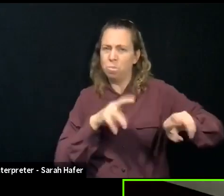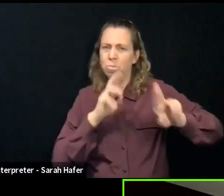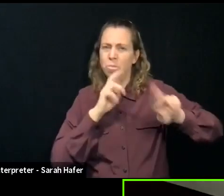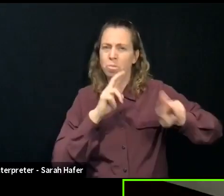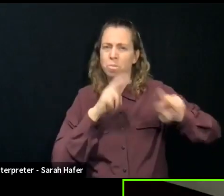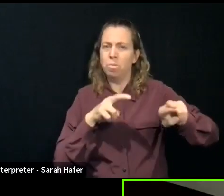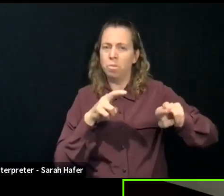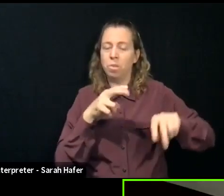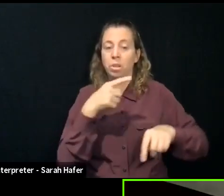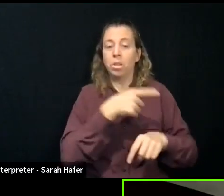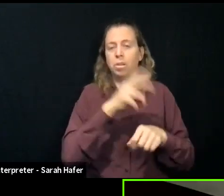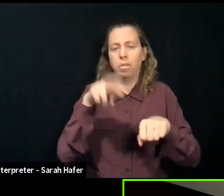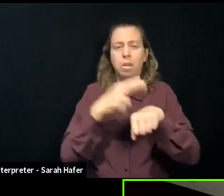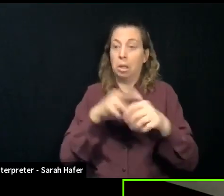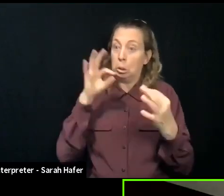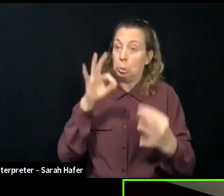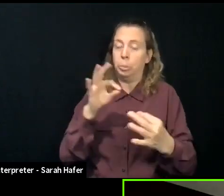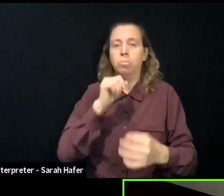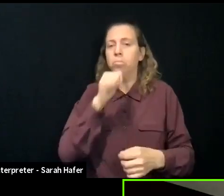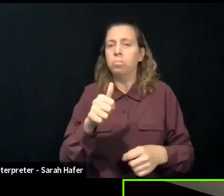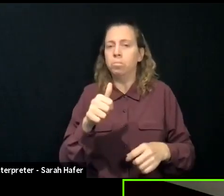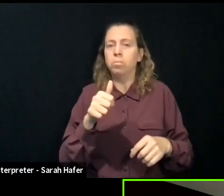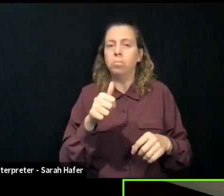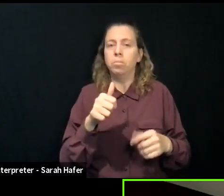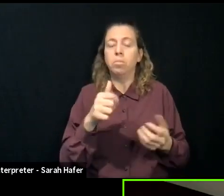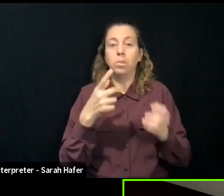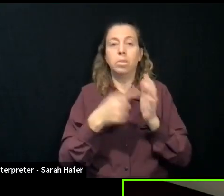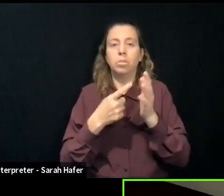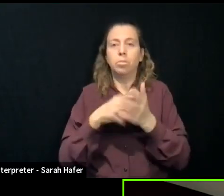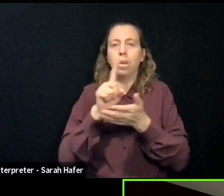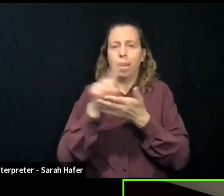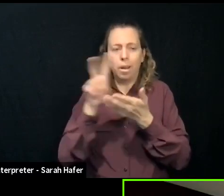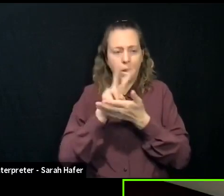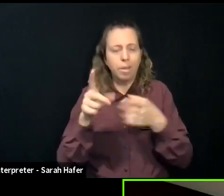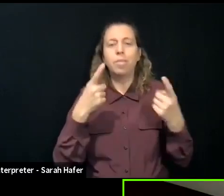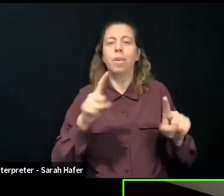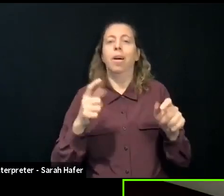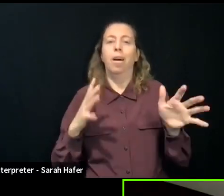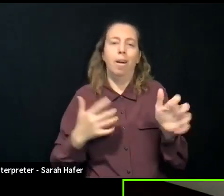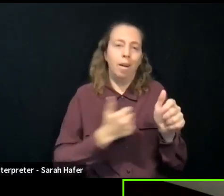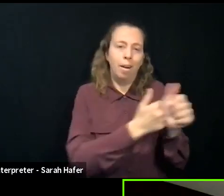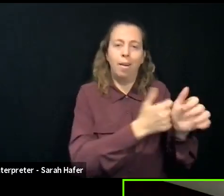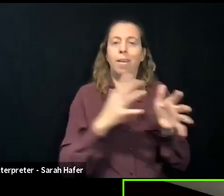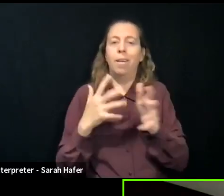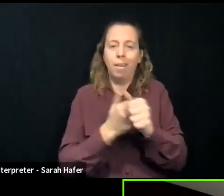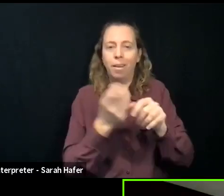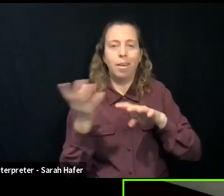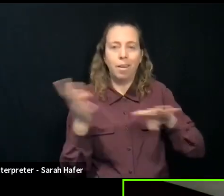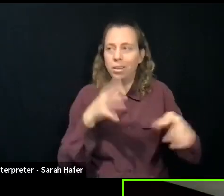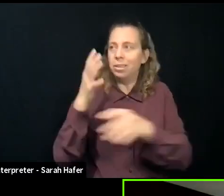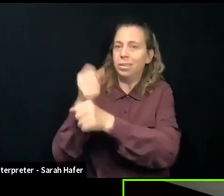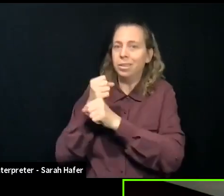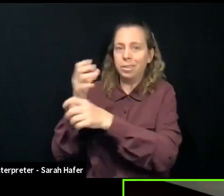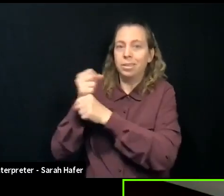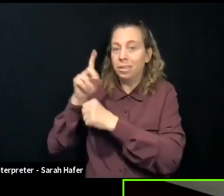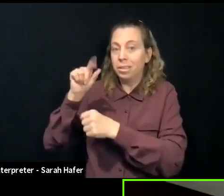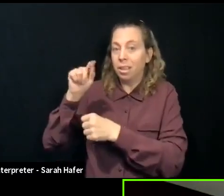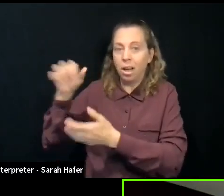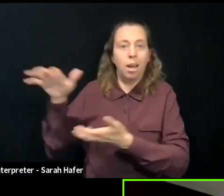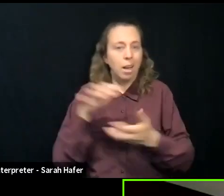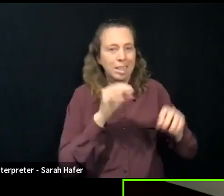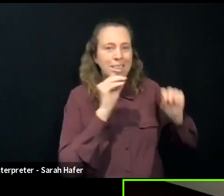than a week, sometimes 2 or 3 weeks even, to get that data sent over. Yeah. But the reason we've done that is because we